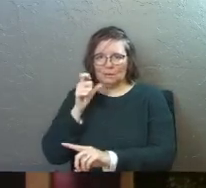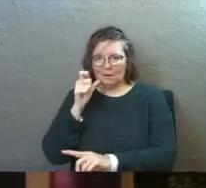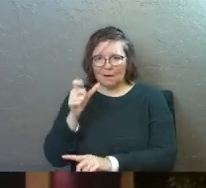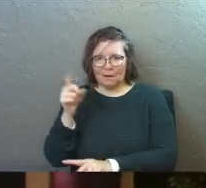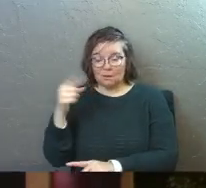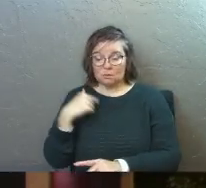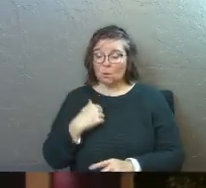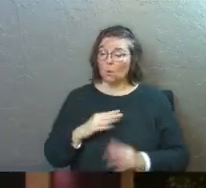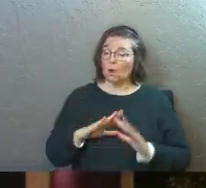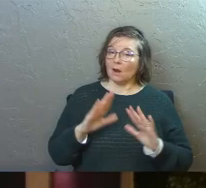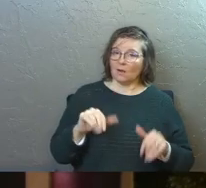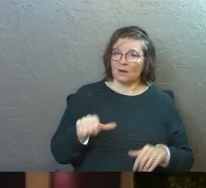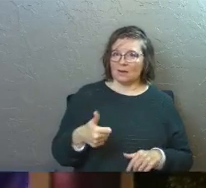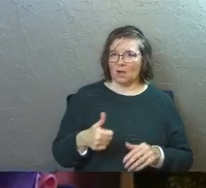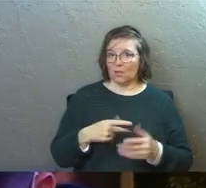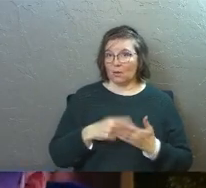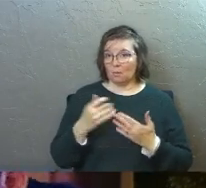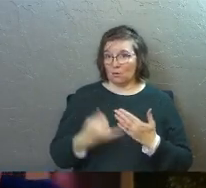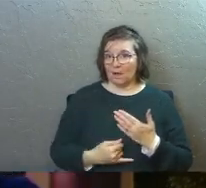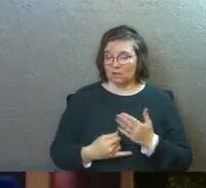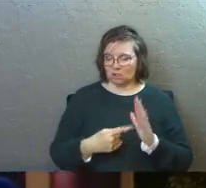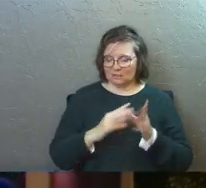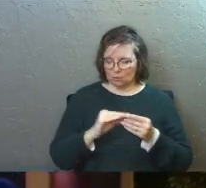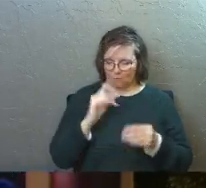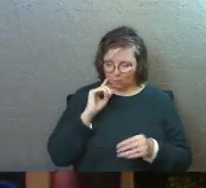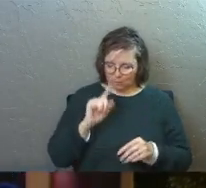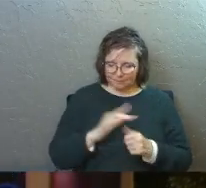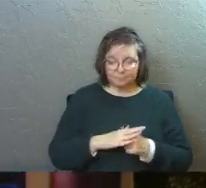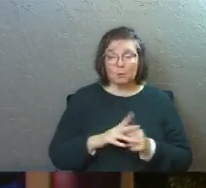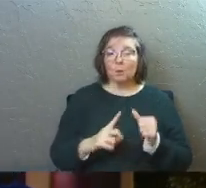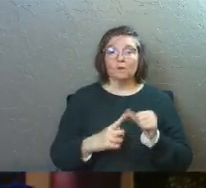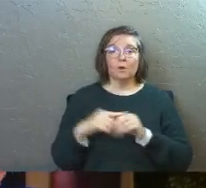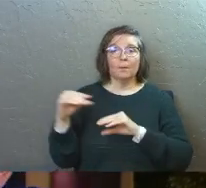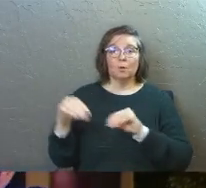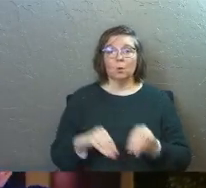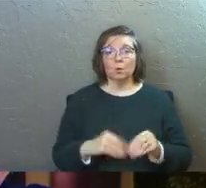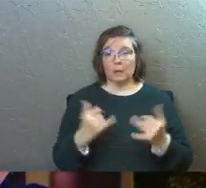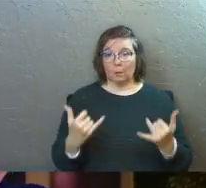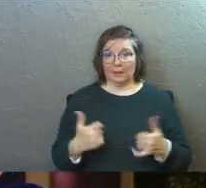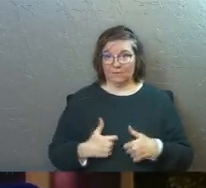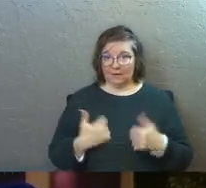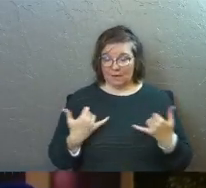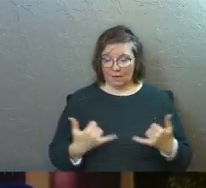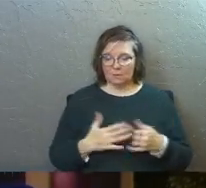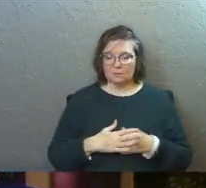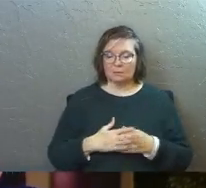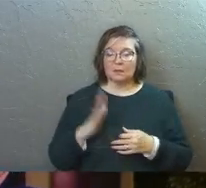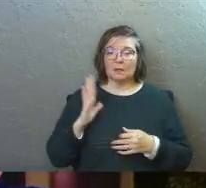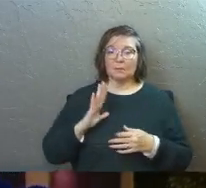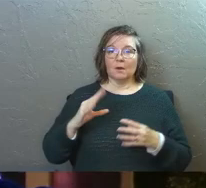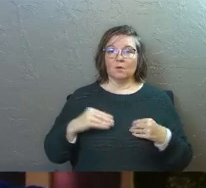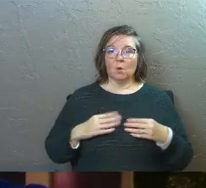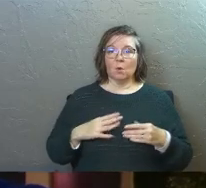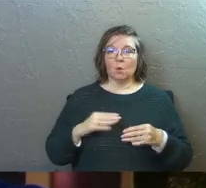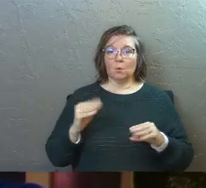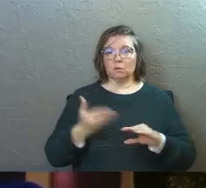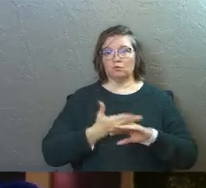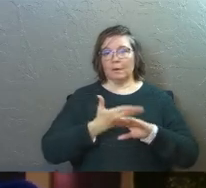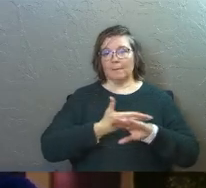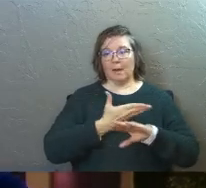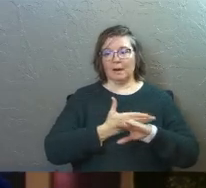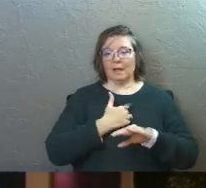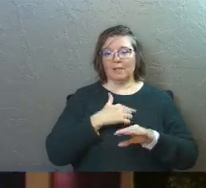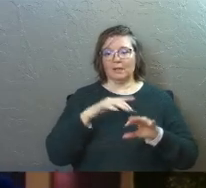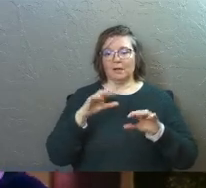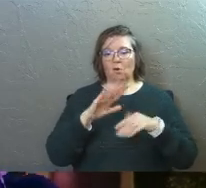So we at our house, another little project illustration for you. When we first moved in this house we're currently in, the previous owner was remodeling